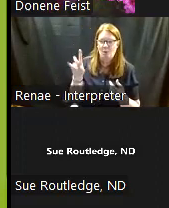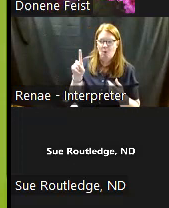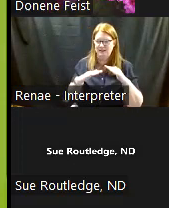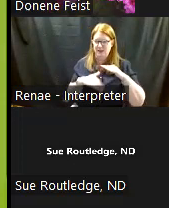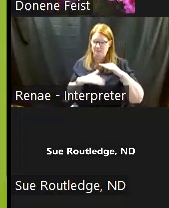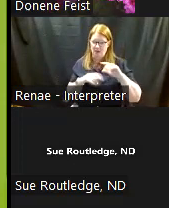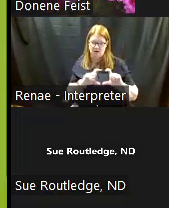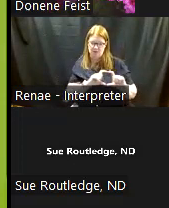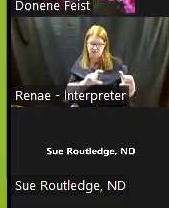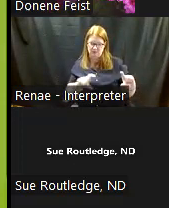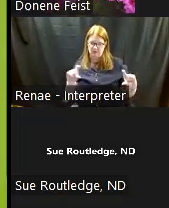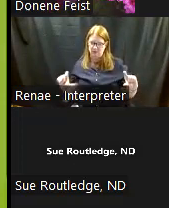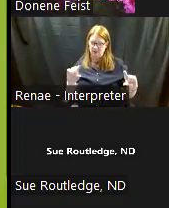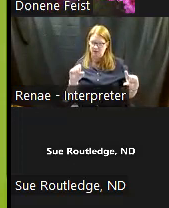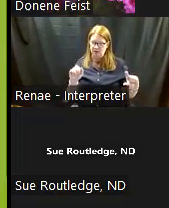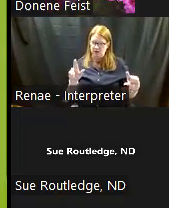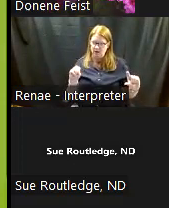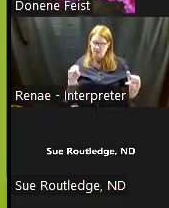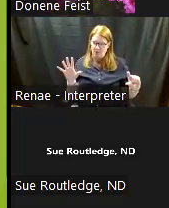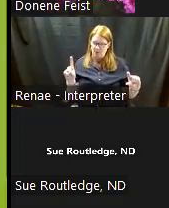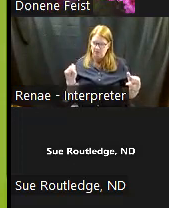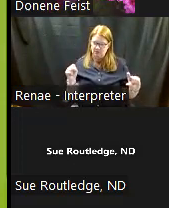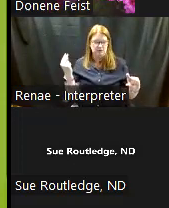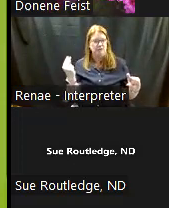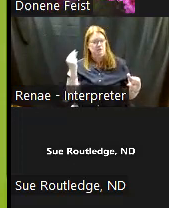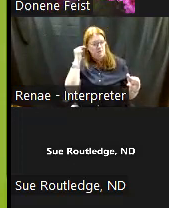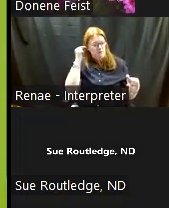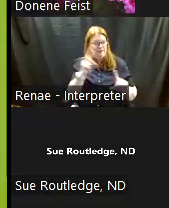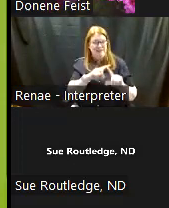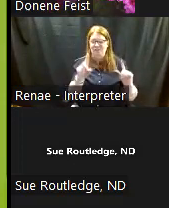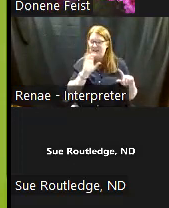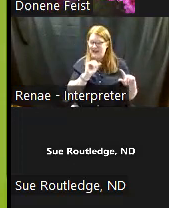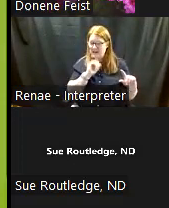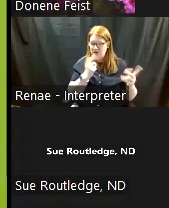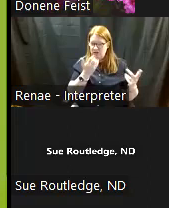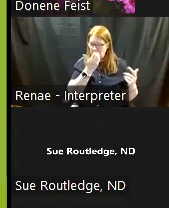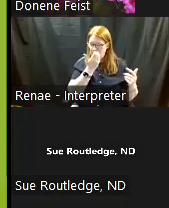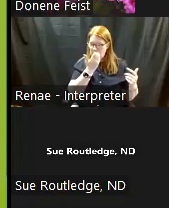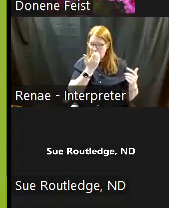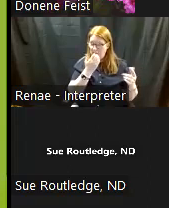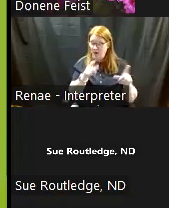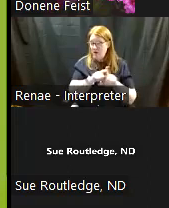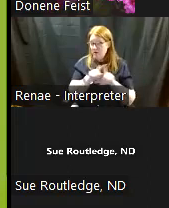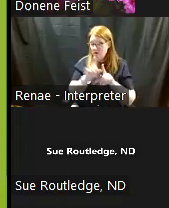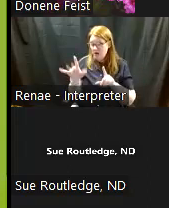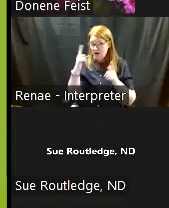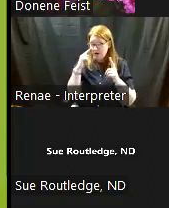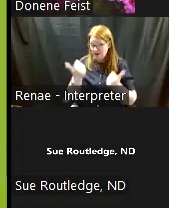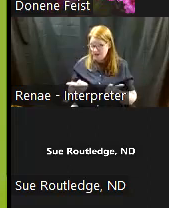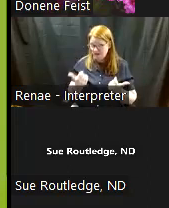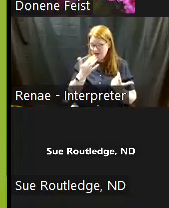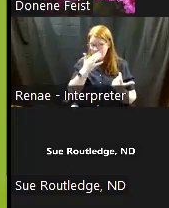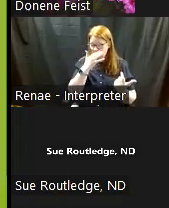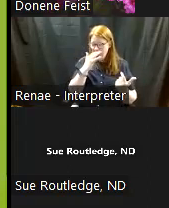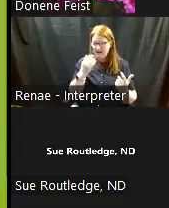there. The ear molds are going to look different at different ages, and based on the level of hearing loss, you need a bigger mold if you've